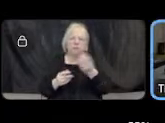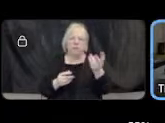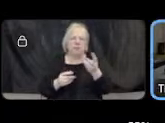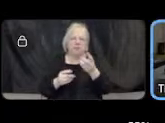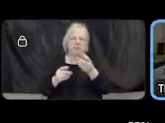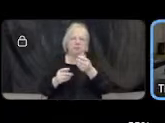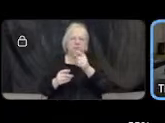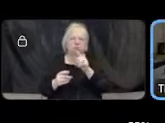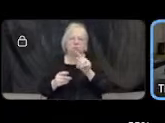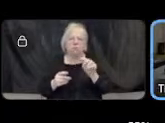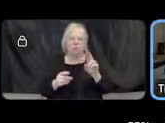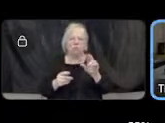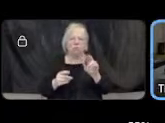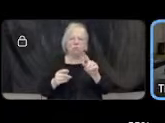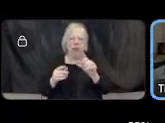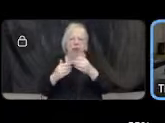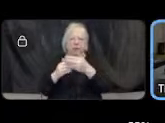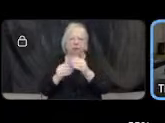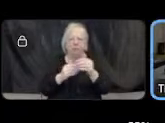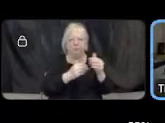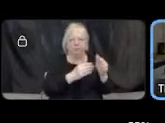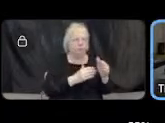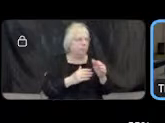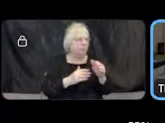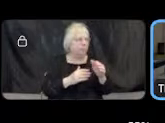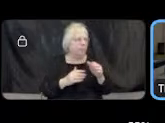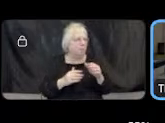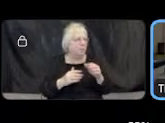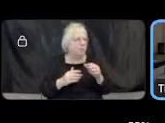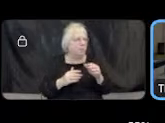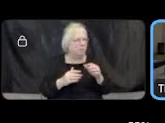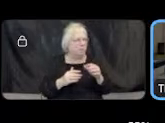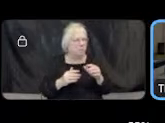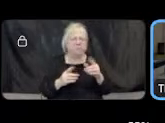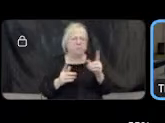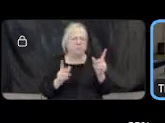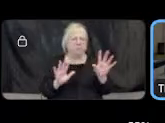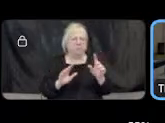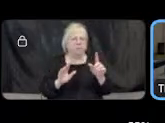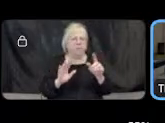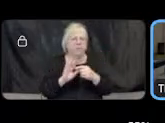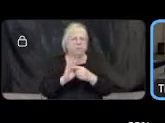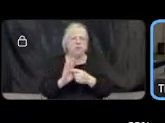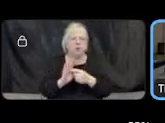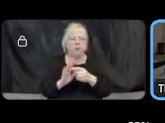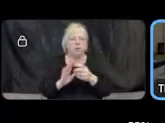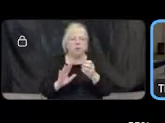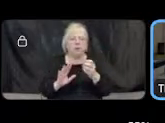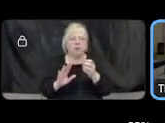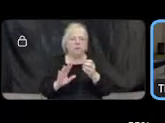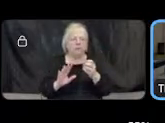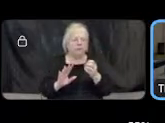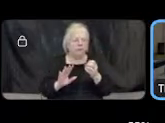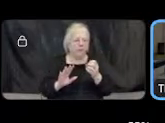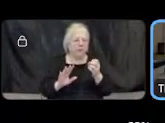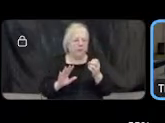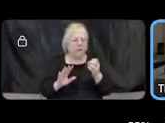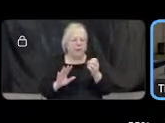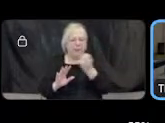L3-R. There are 4 bullet points that shows the easements that are proposed to be